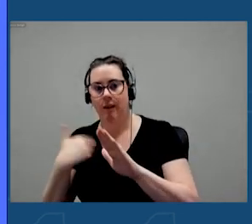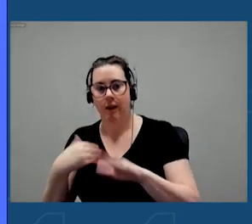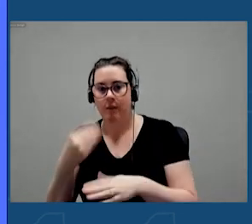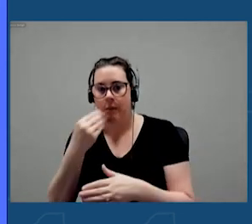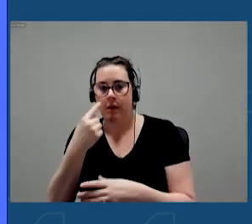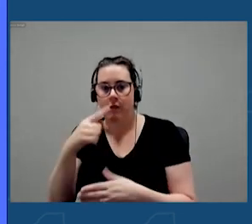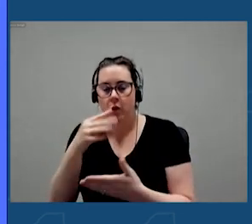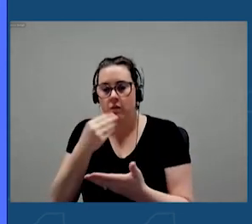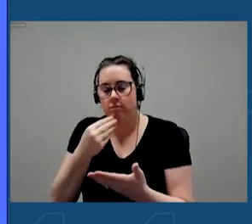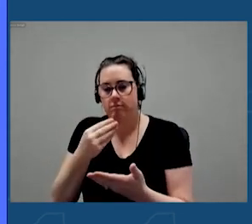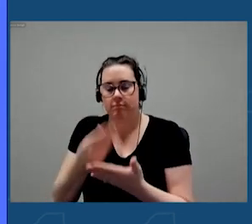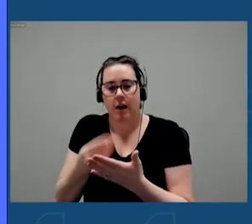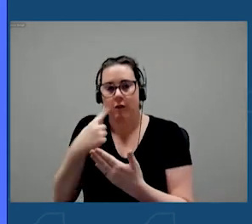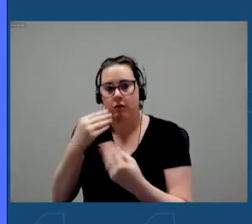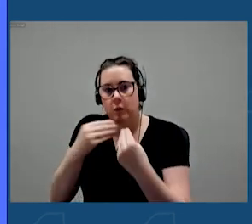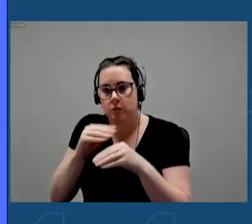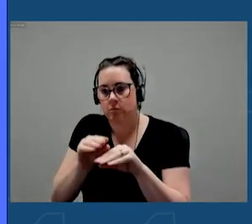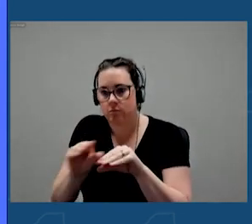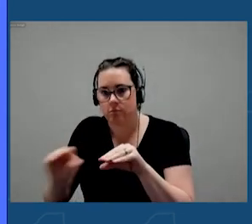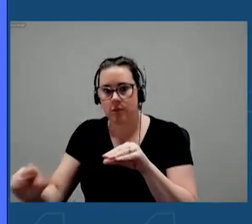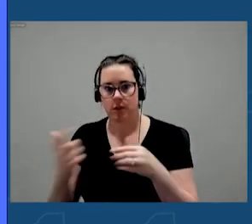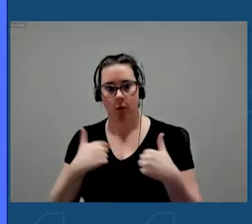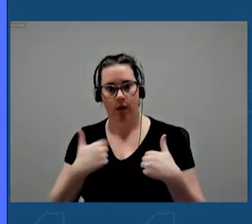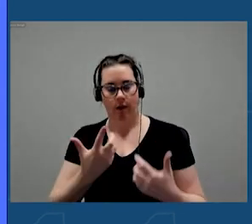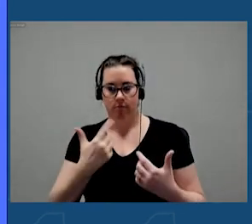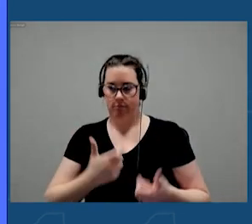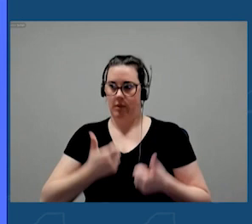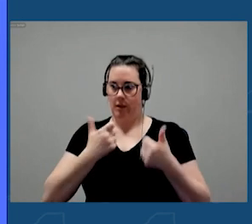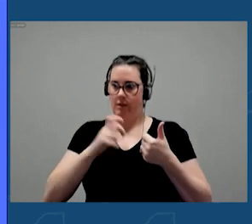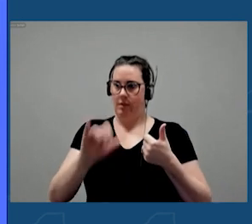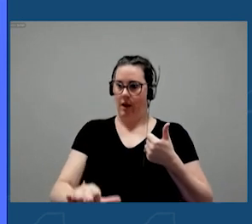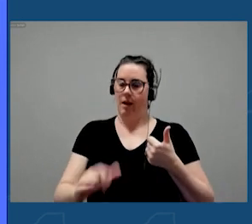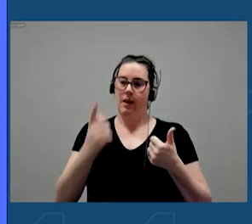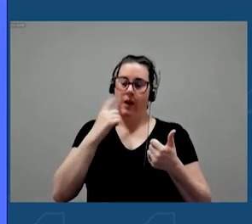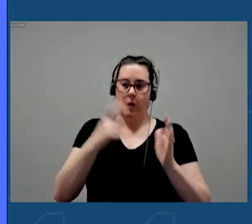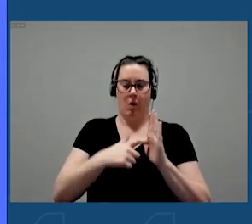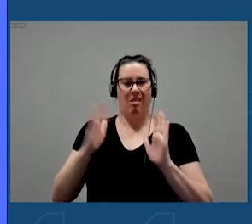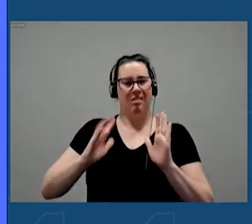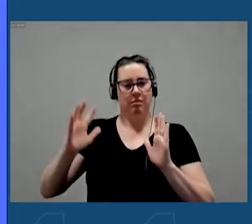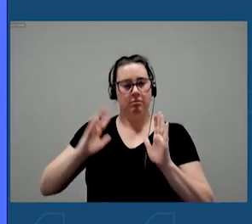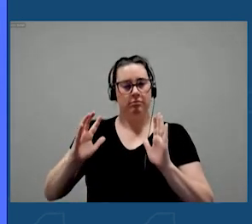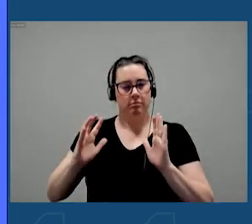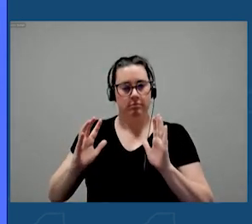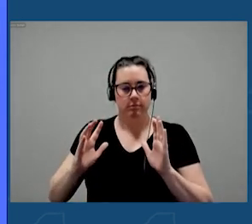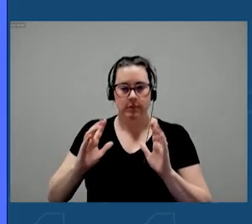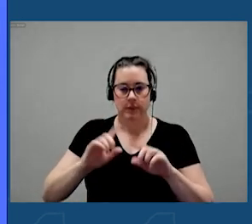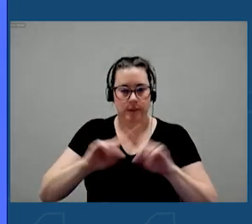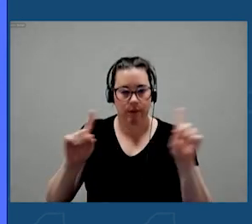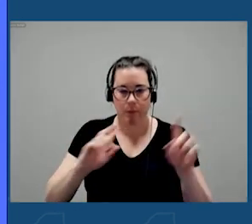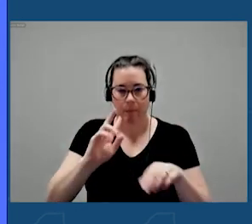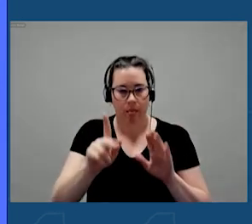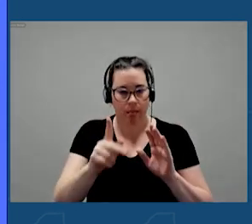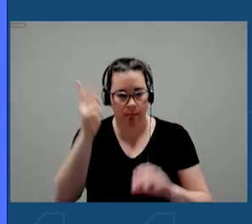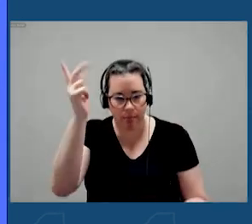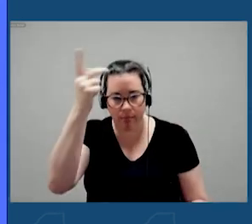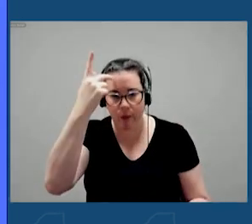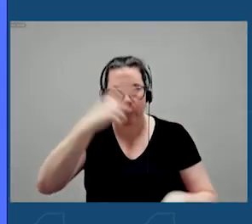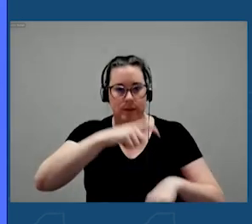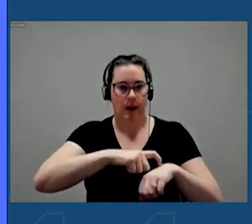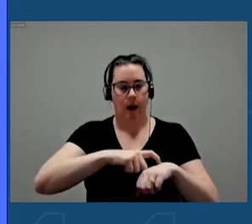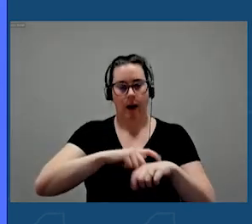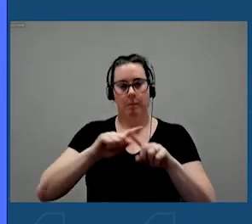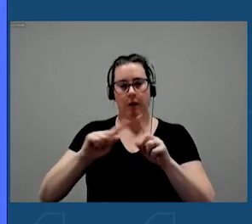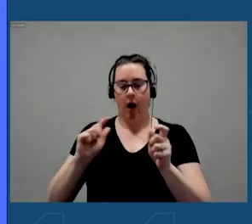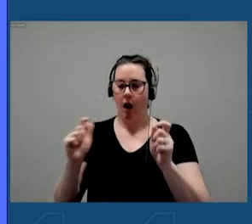I've lived that. That's how I operate, because I saw how successful it was in a different era, different political times, but I never lost that sense